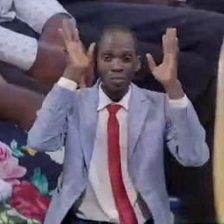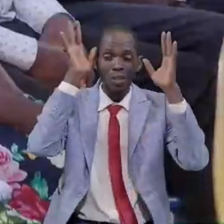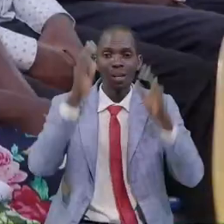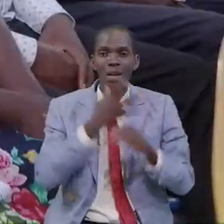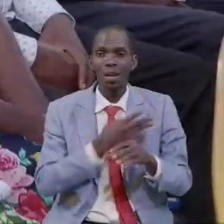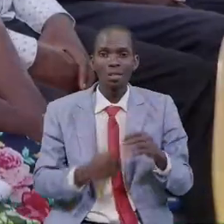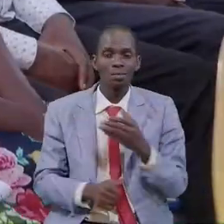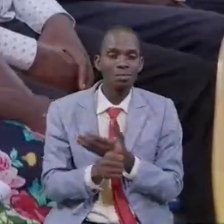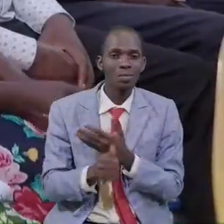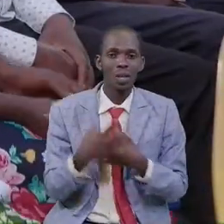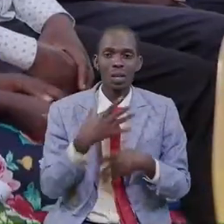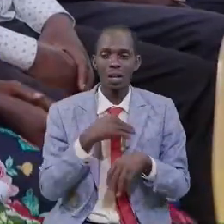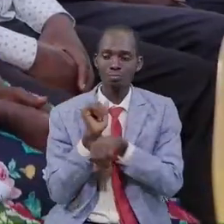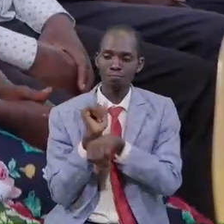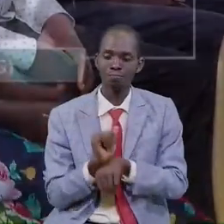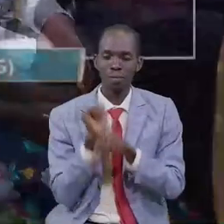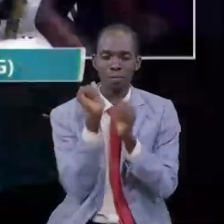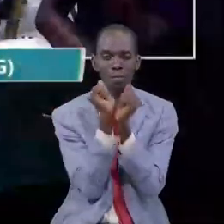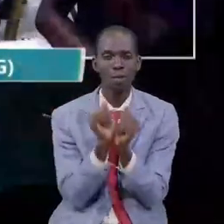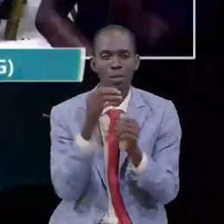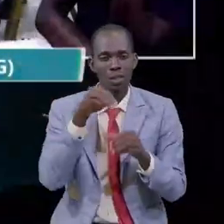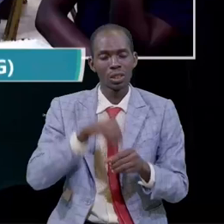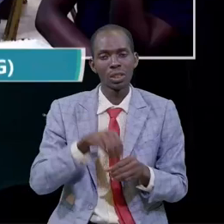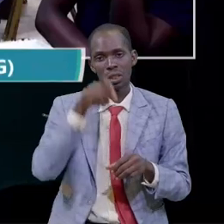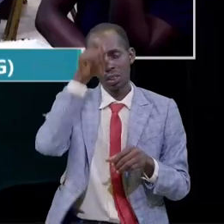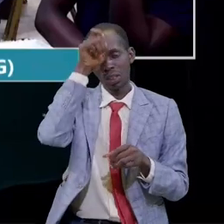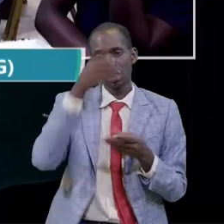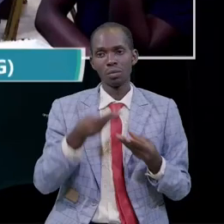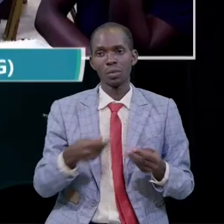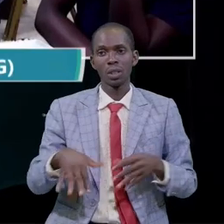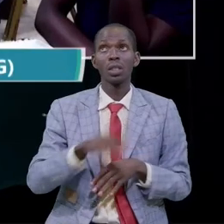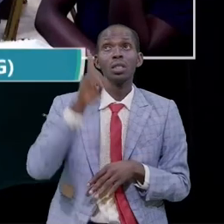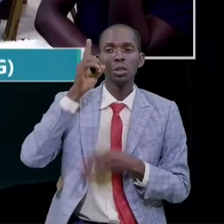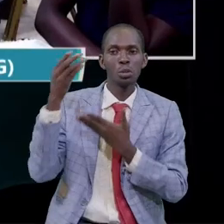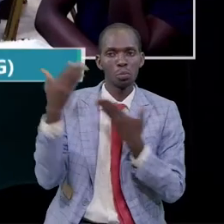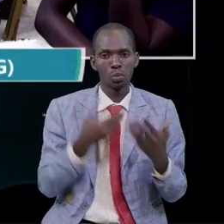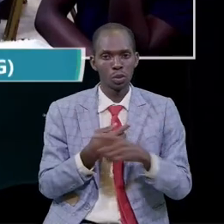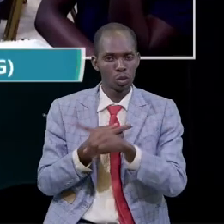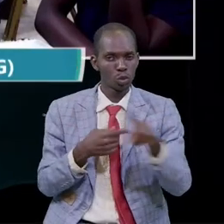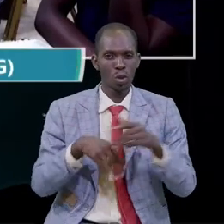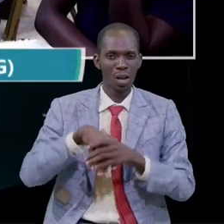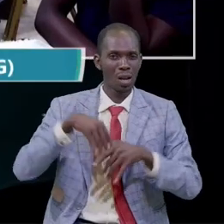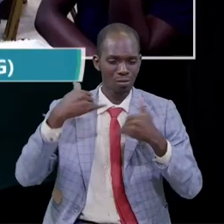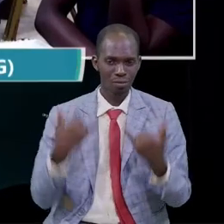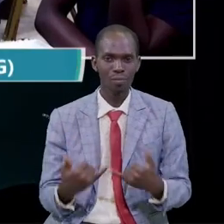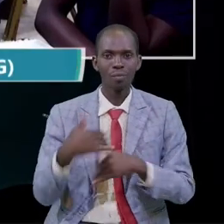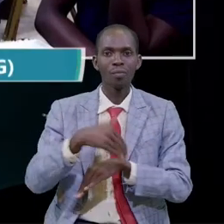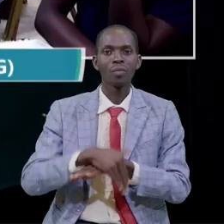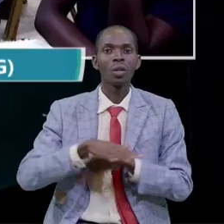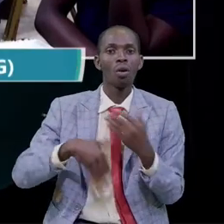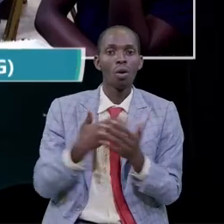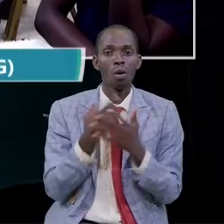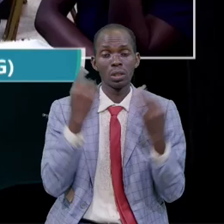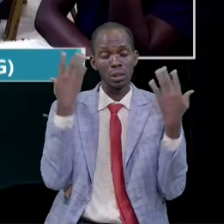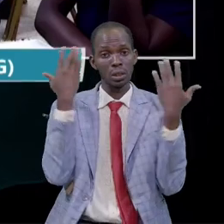la terreur et de la servitude d'Égypte. He brings you out tonight. Il vous fera sortir ce soir. All the darkness around you, he brings you